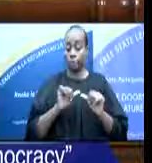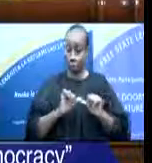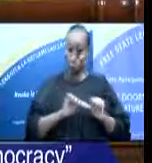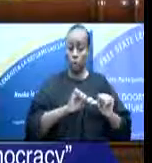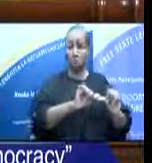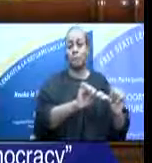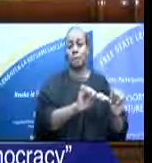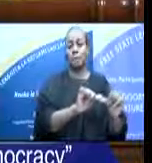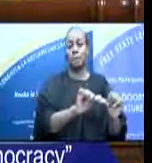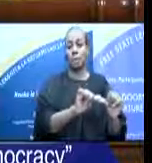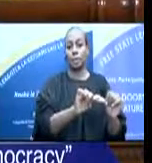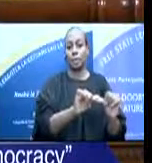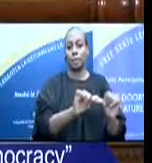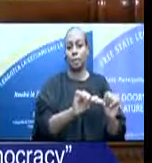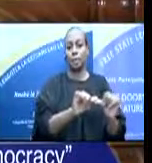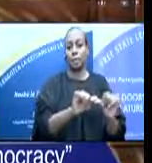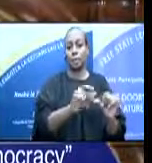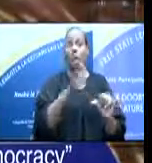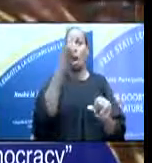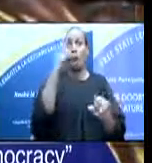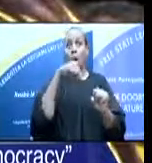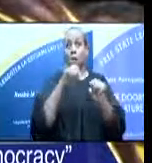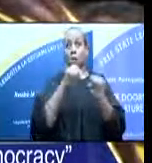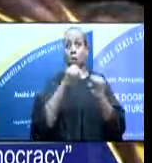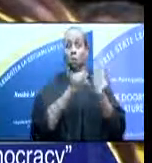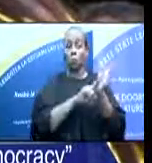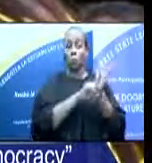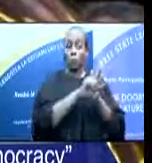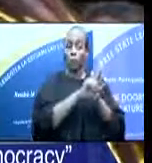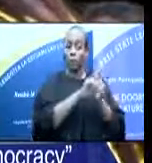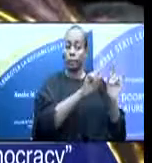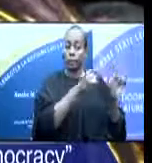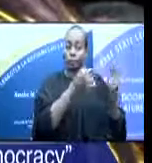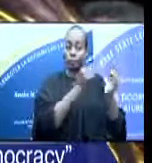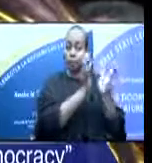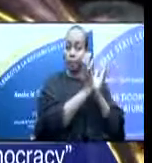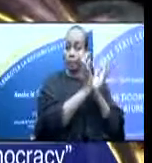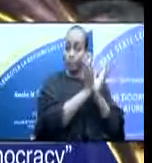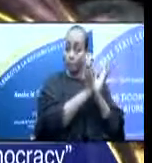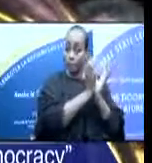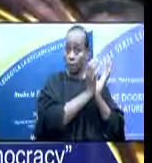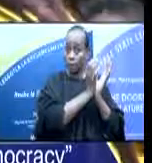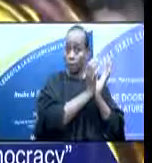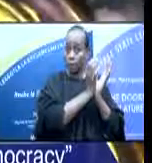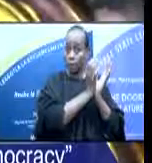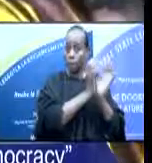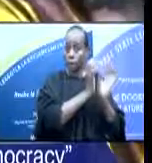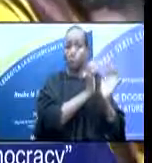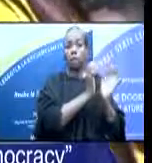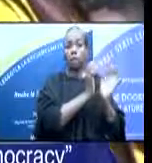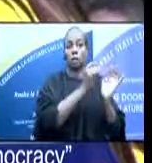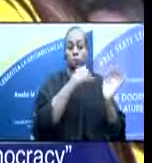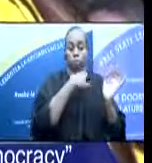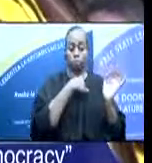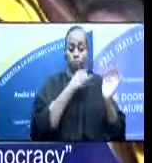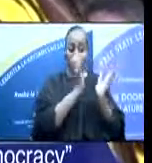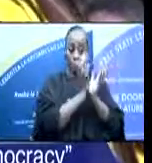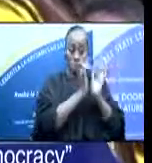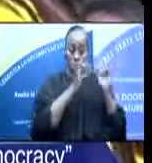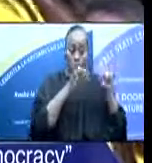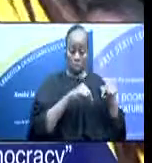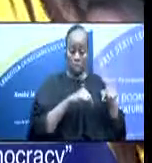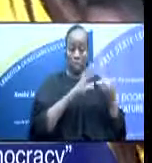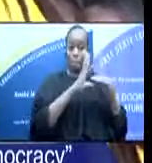consistency. In last week's debates and the debates preceding those, in this House,